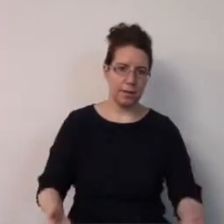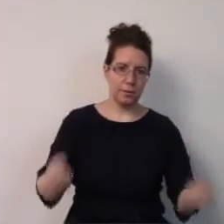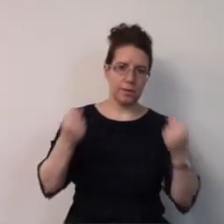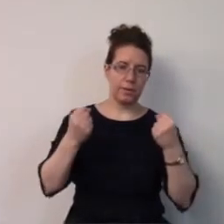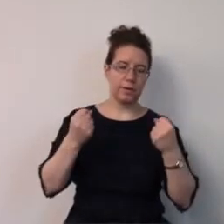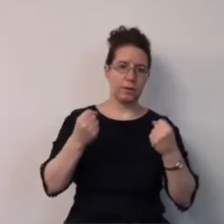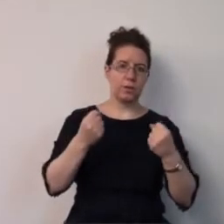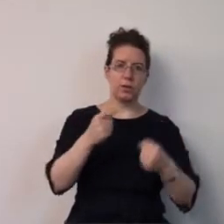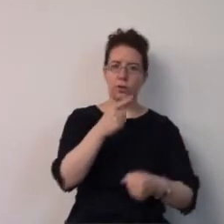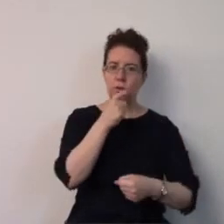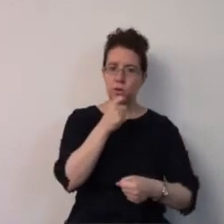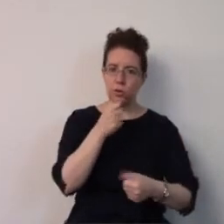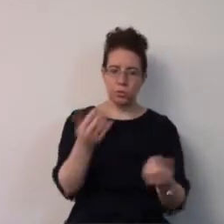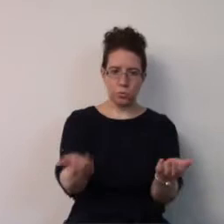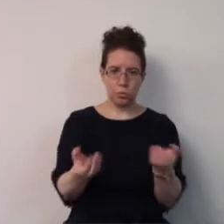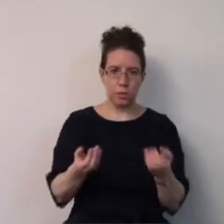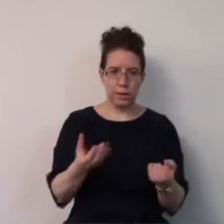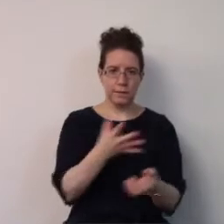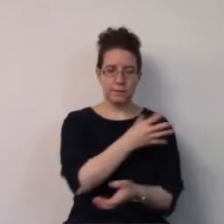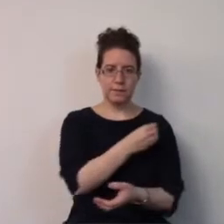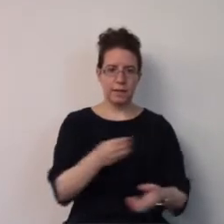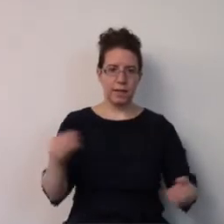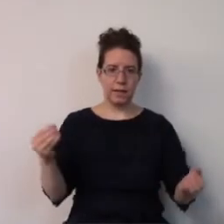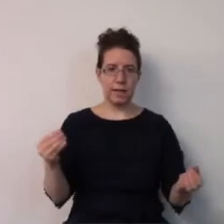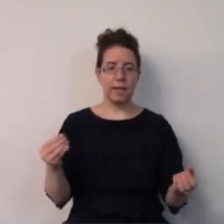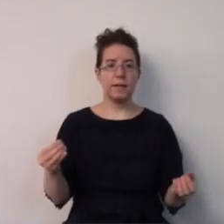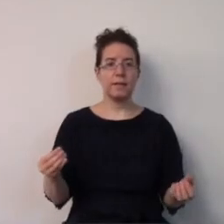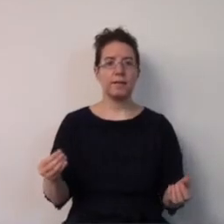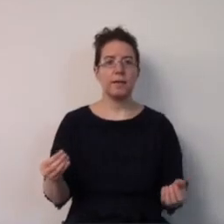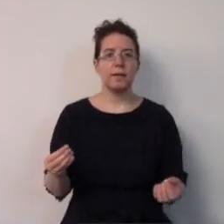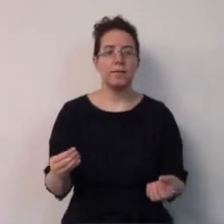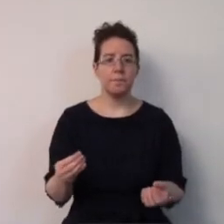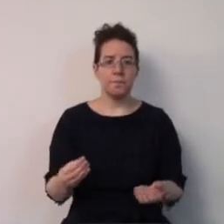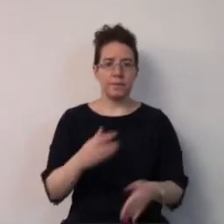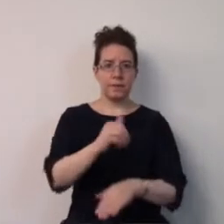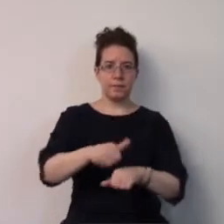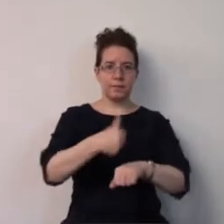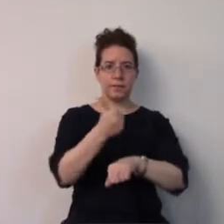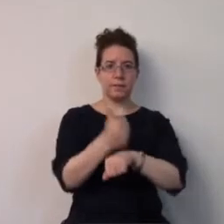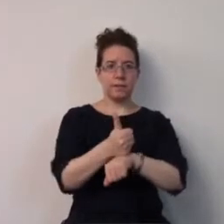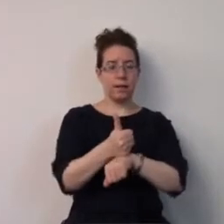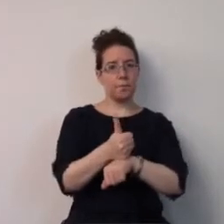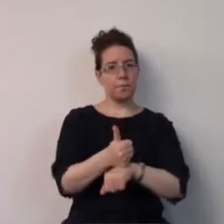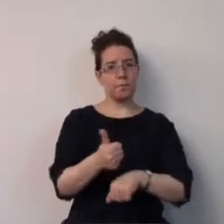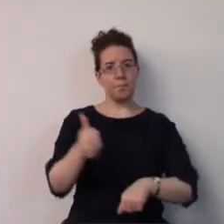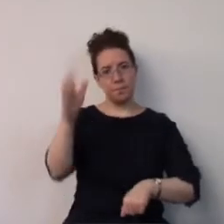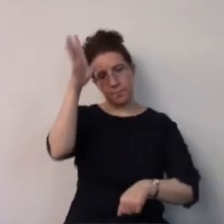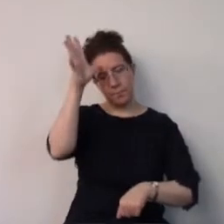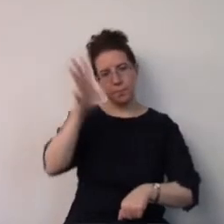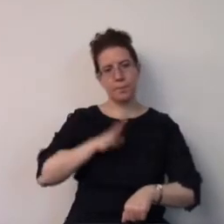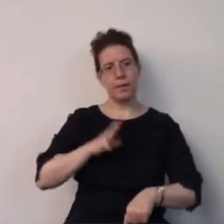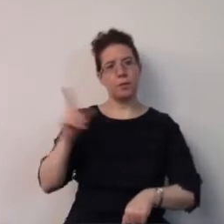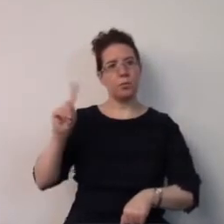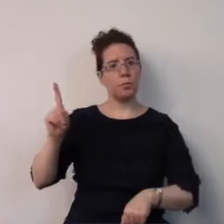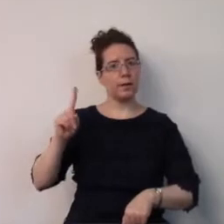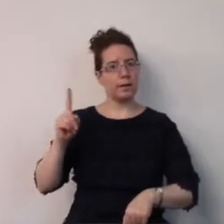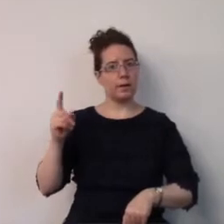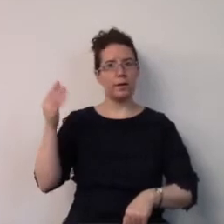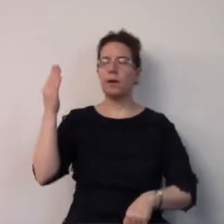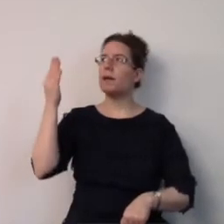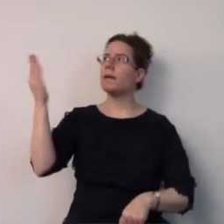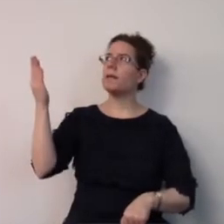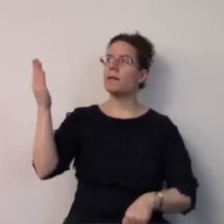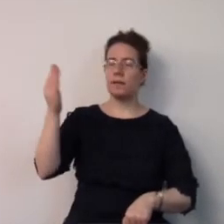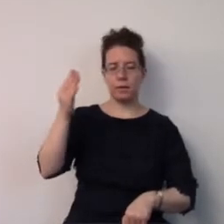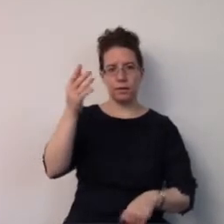his pride, his arrogance, what he was saying. And he comes to his senses in verse 35, and all the inhabitants of